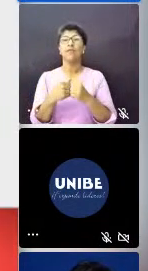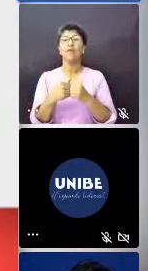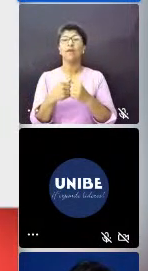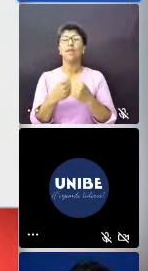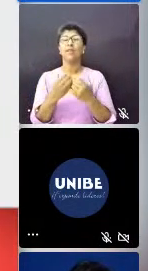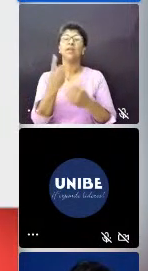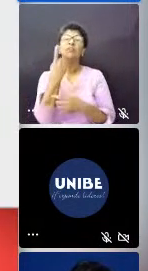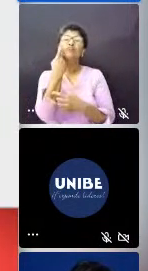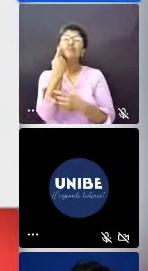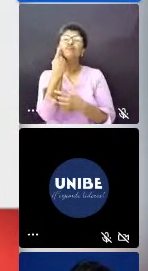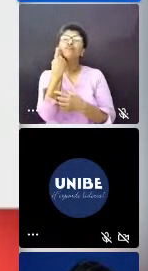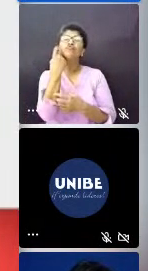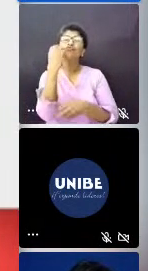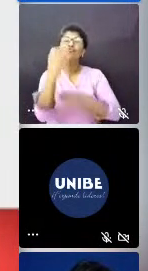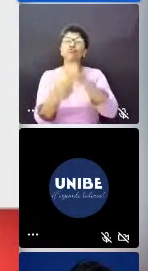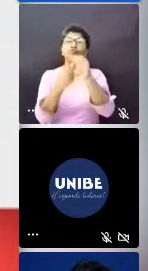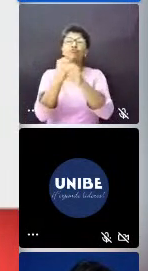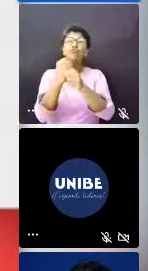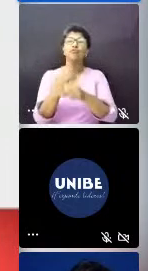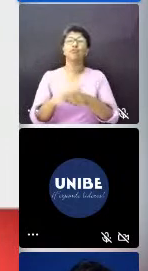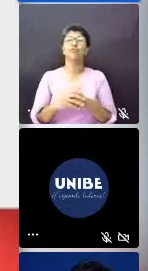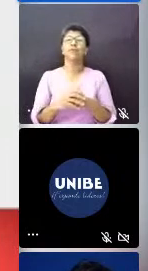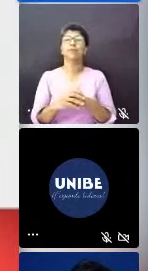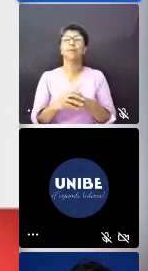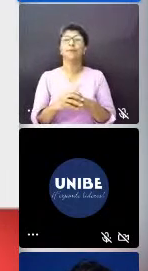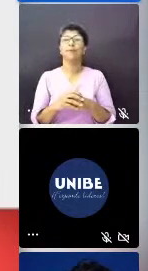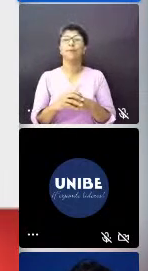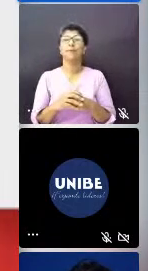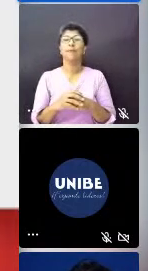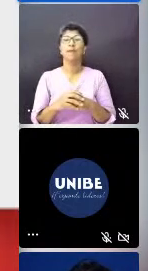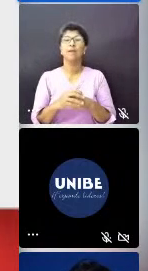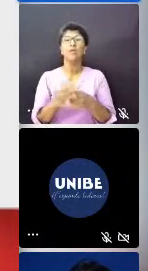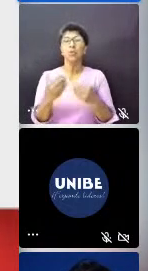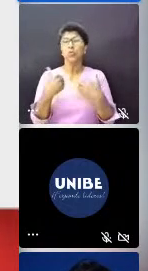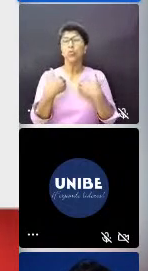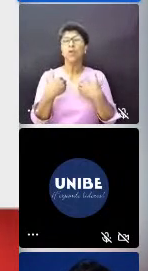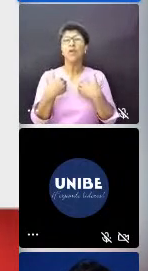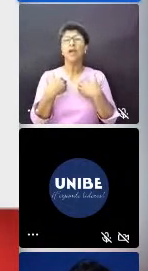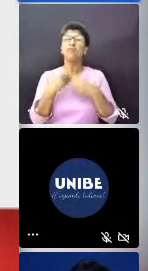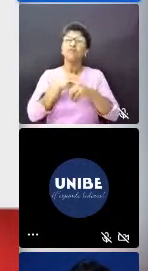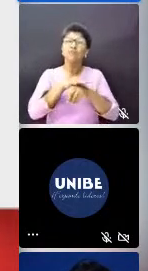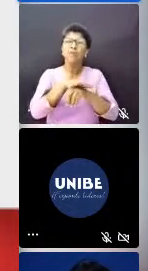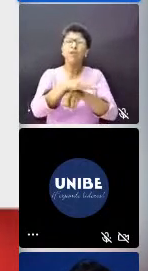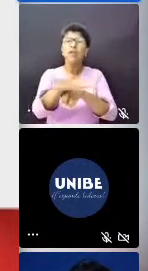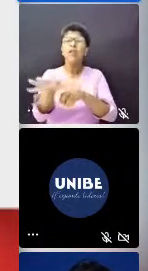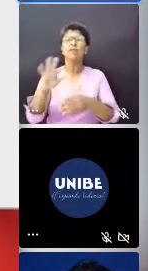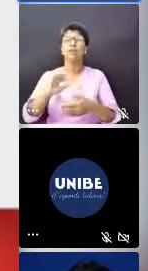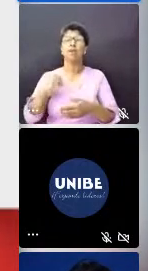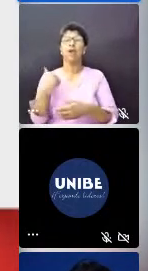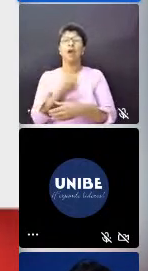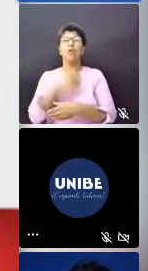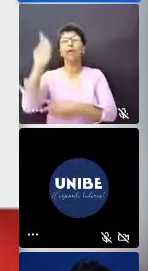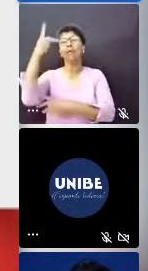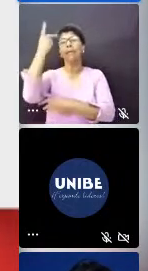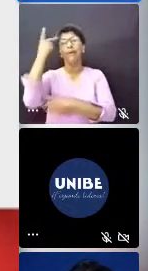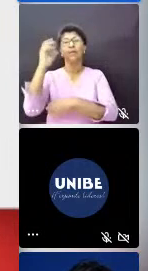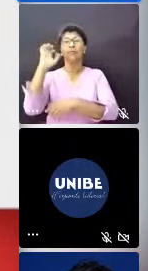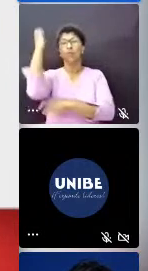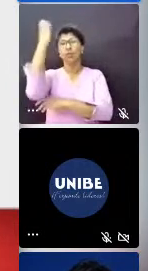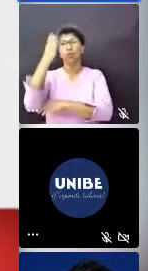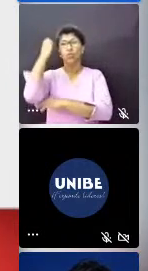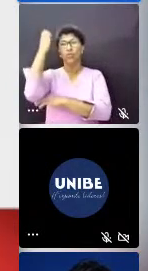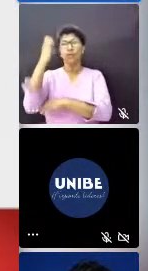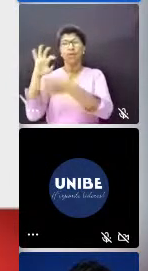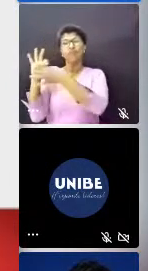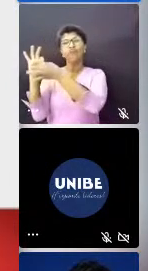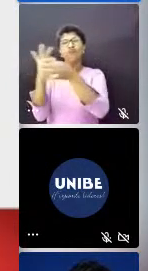recent years. So there is some influence on our policy from the European Union, as well